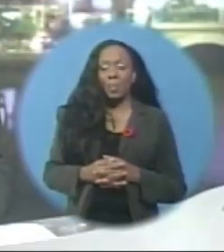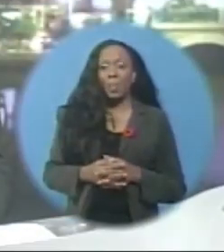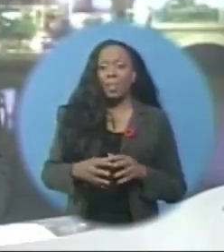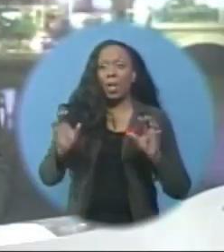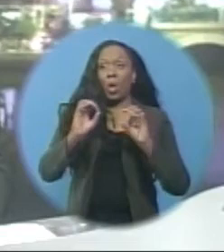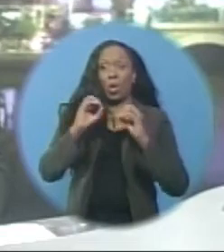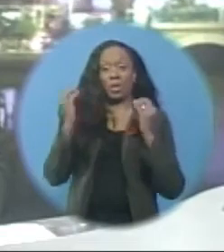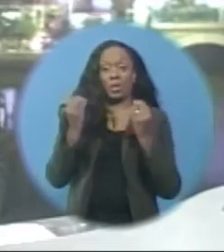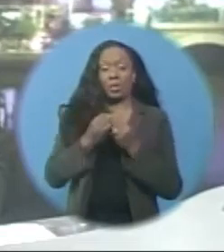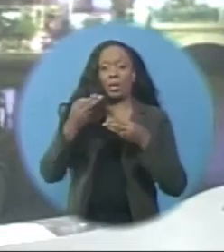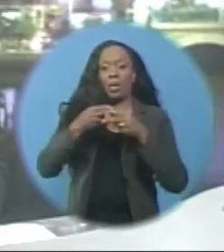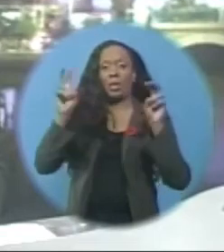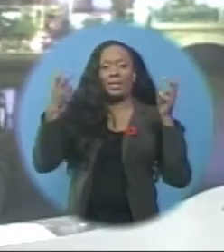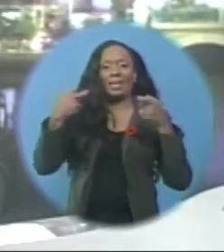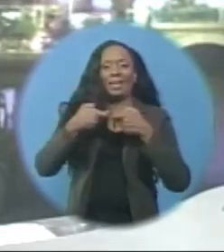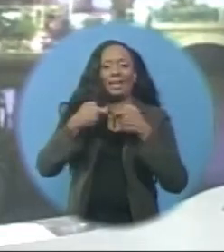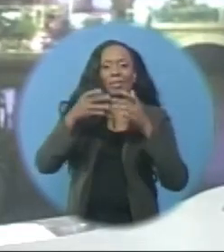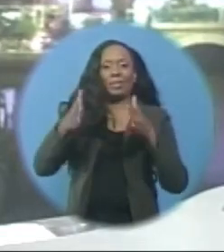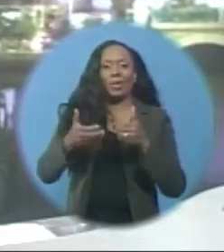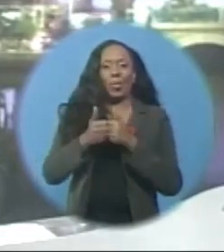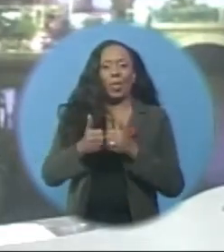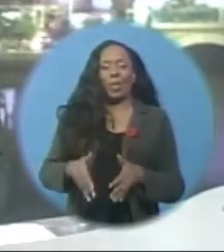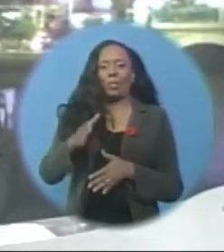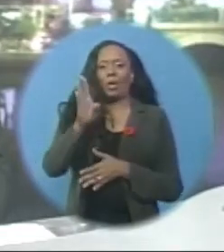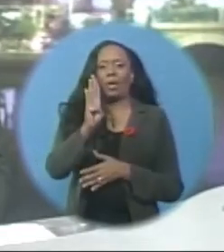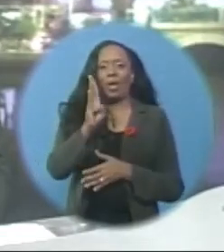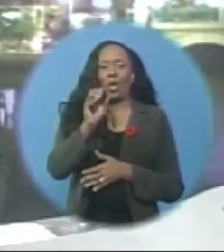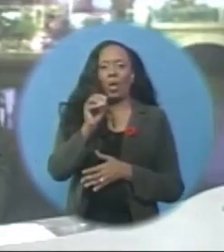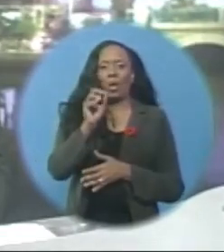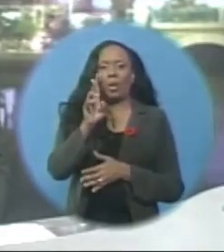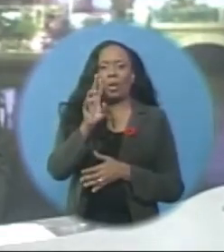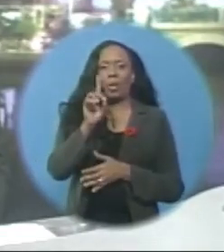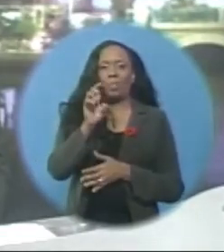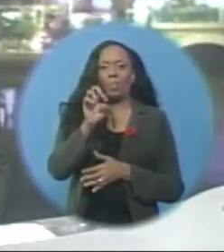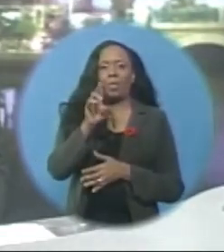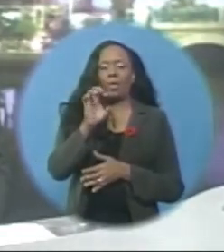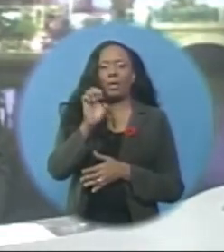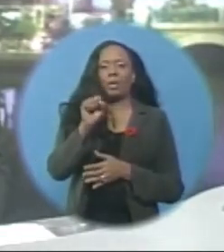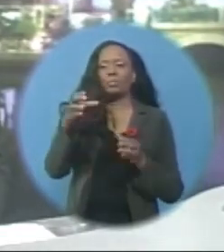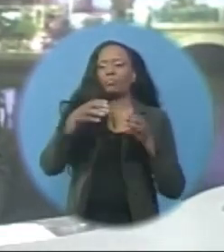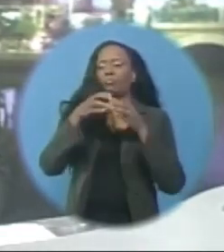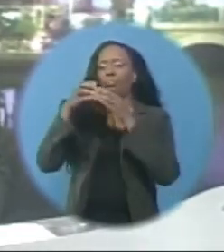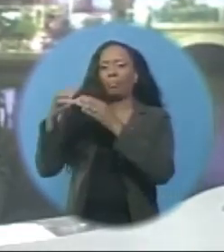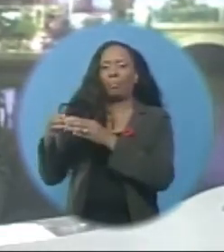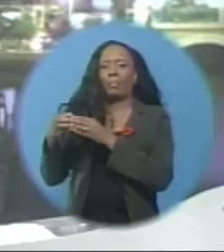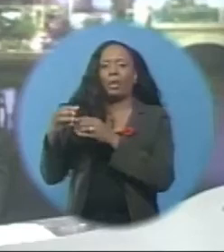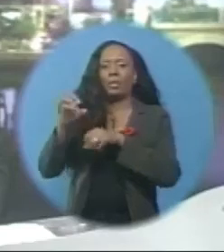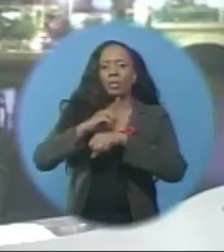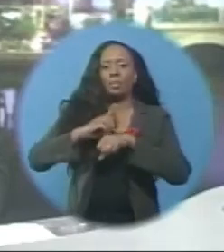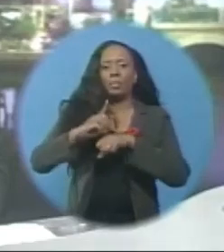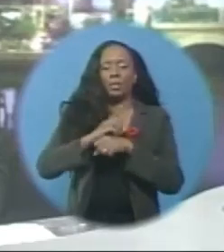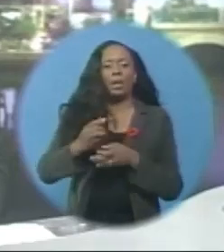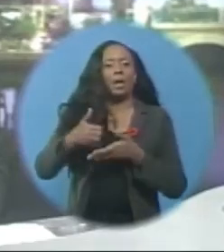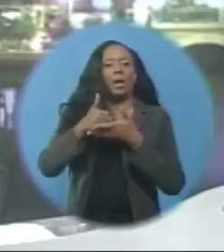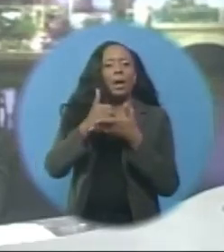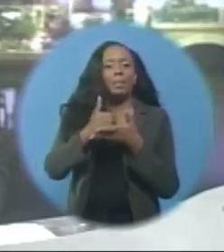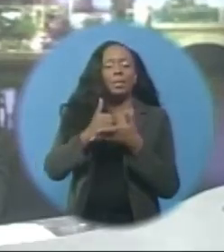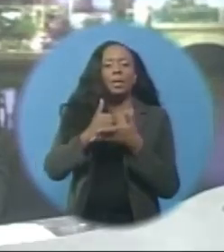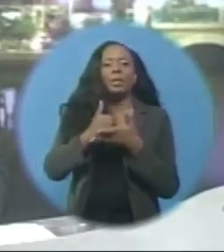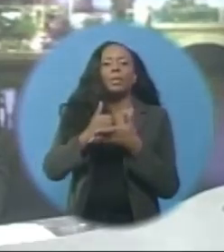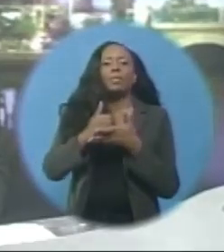An organization called Electricians Without Borders is on the ground in Dominica assisting with the restoration of